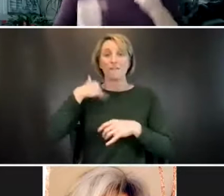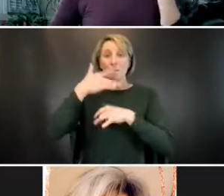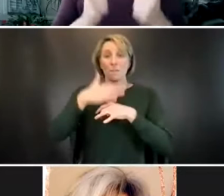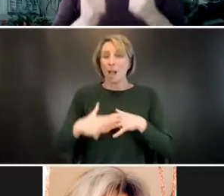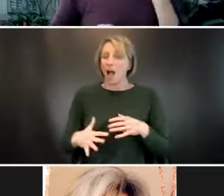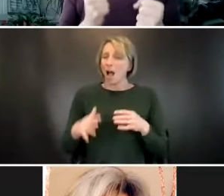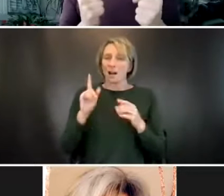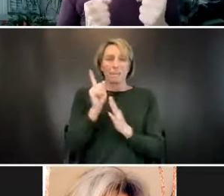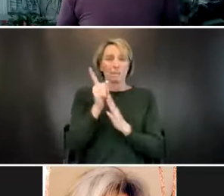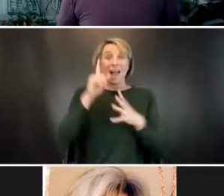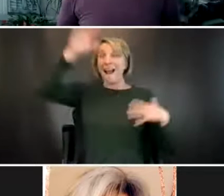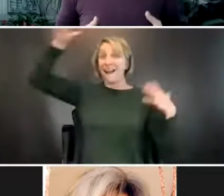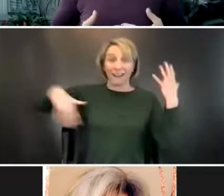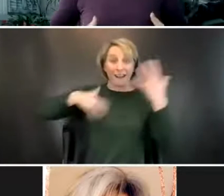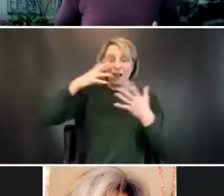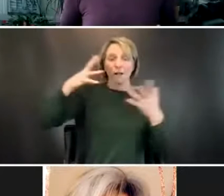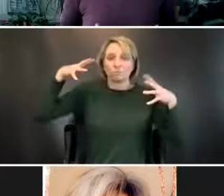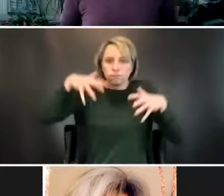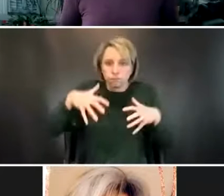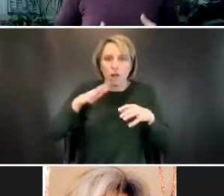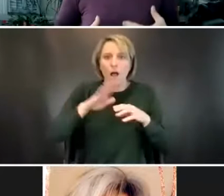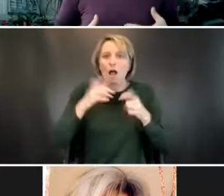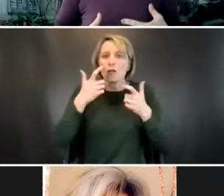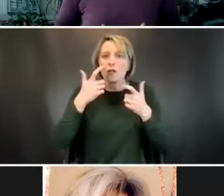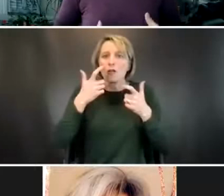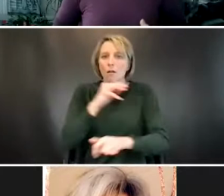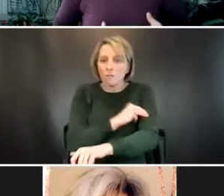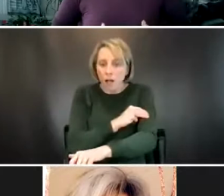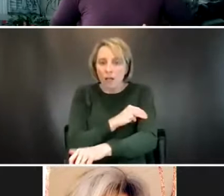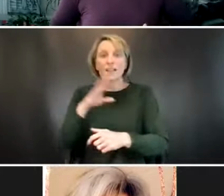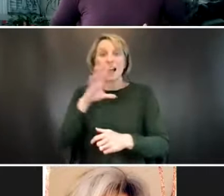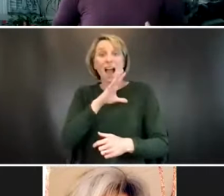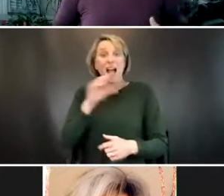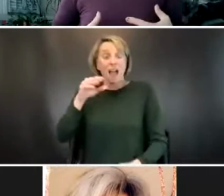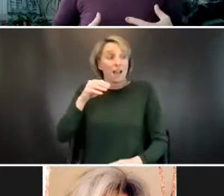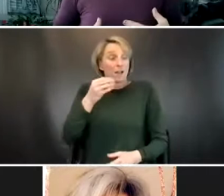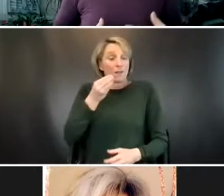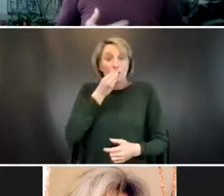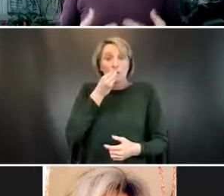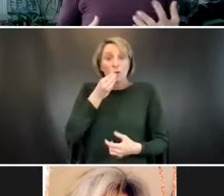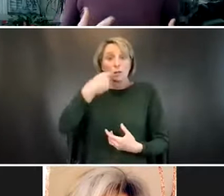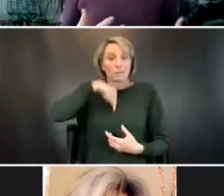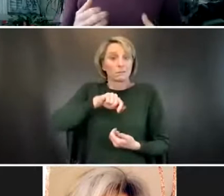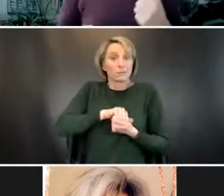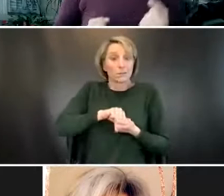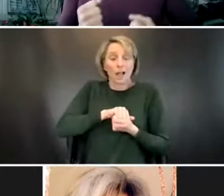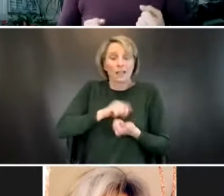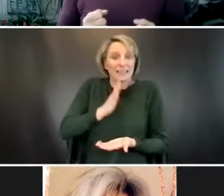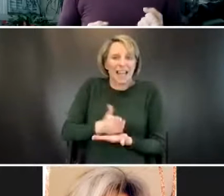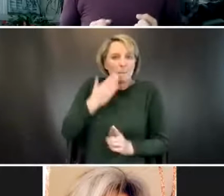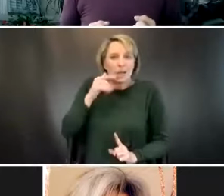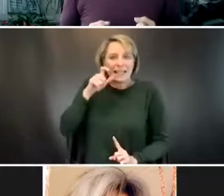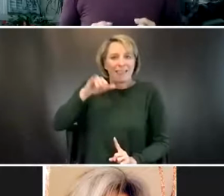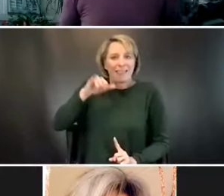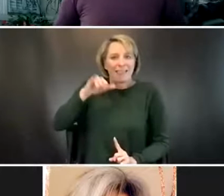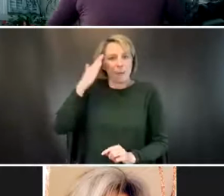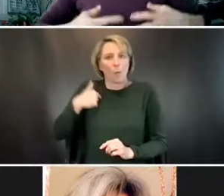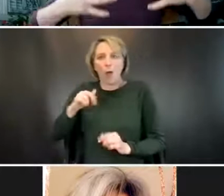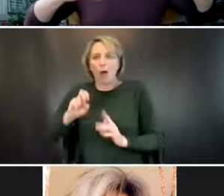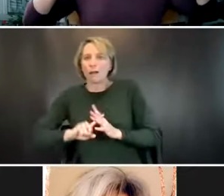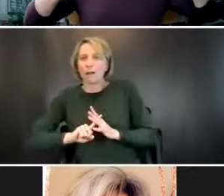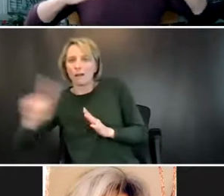be, being used, and digestion would have been stopped because we don't need it as we're running from the